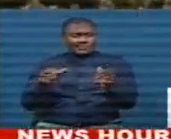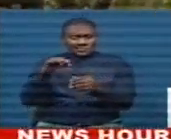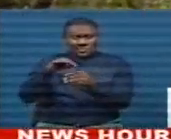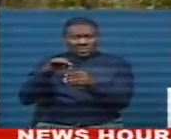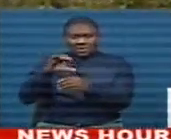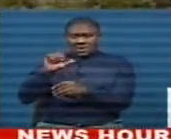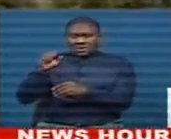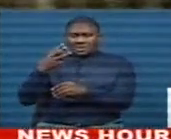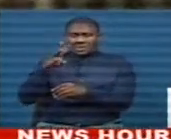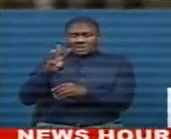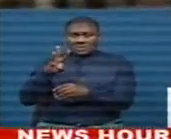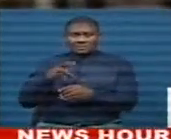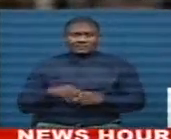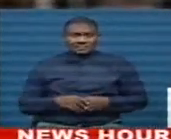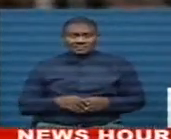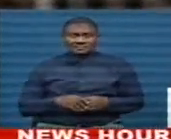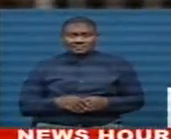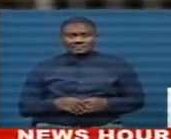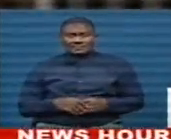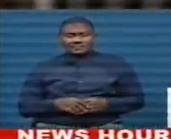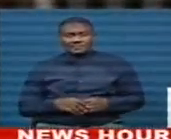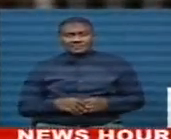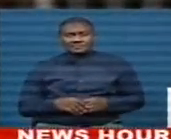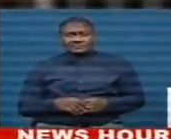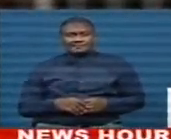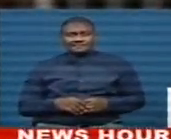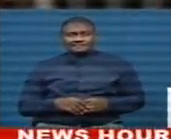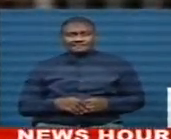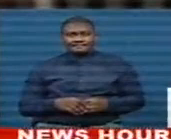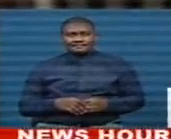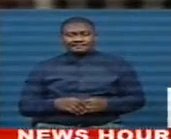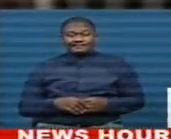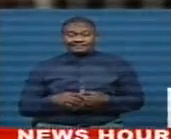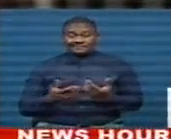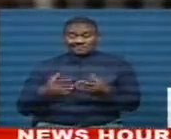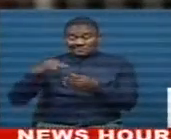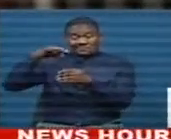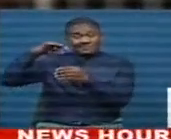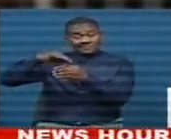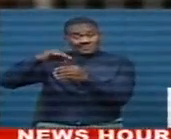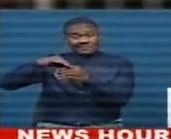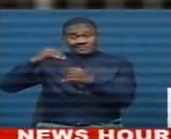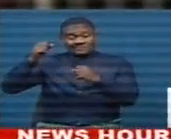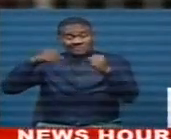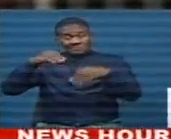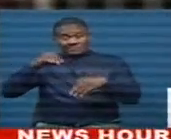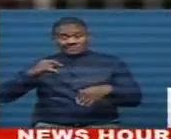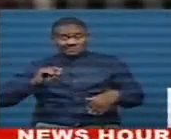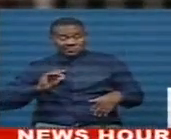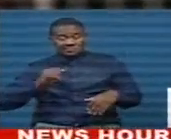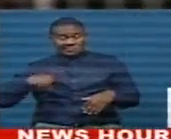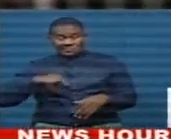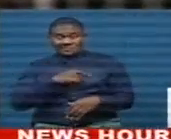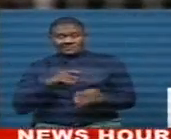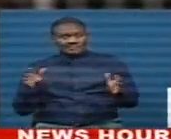of the crop. Under the policy of planting for investment and export, we are encouraging